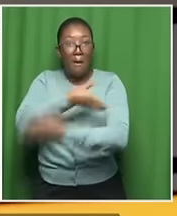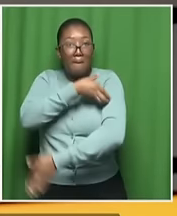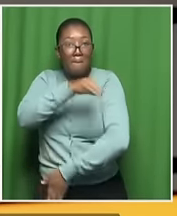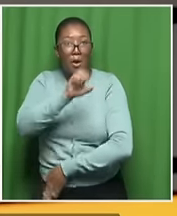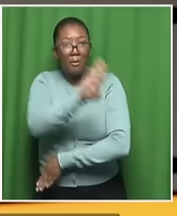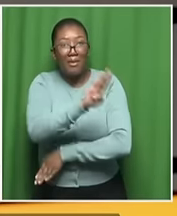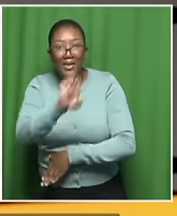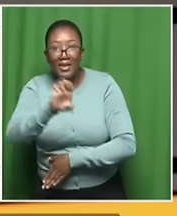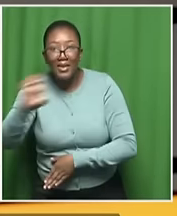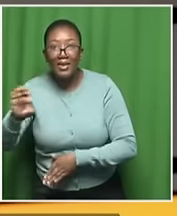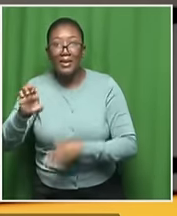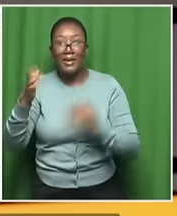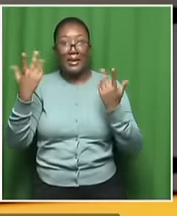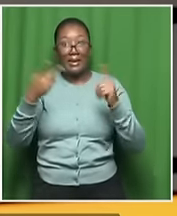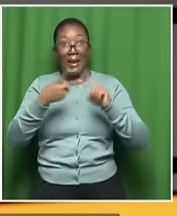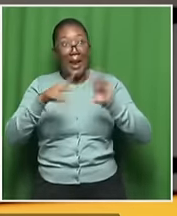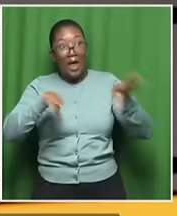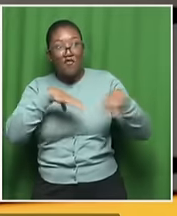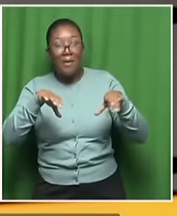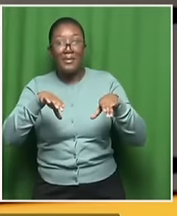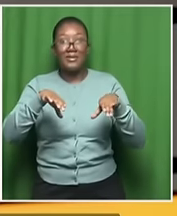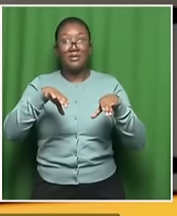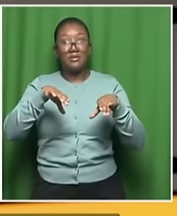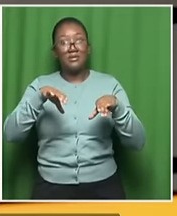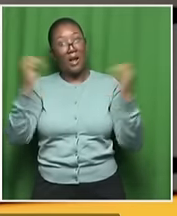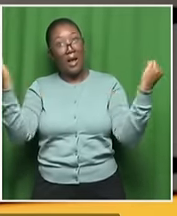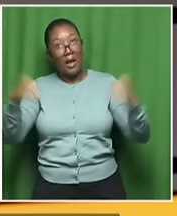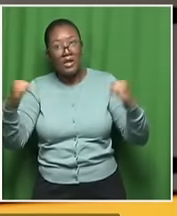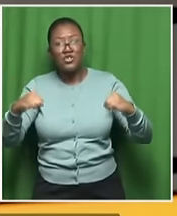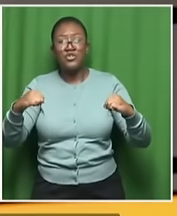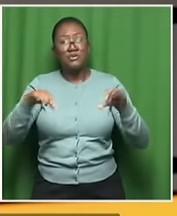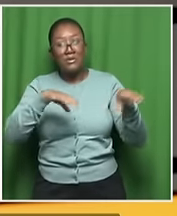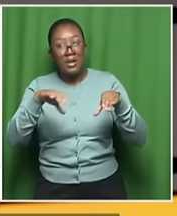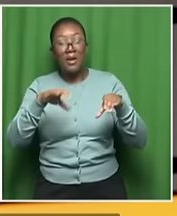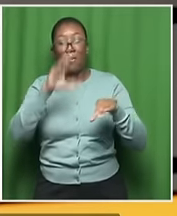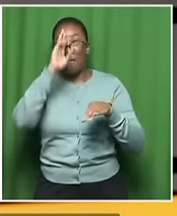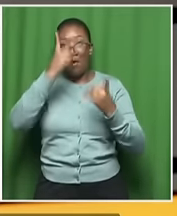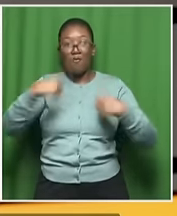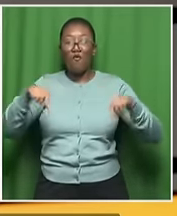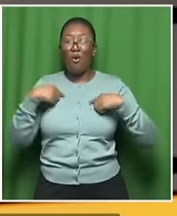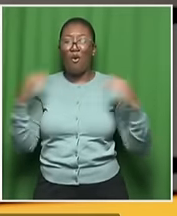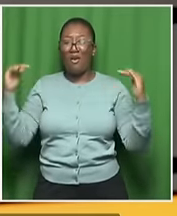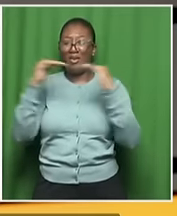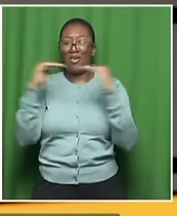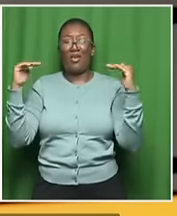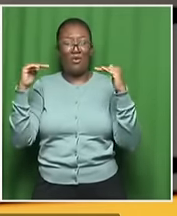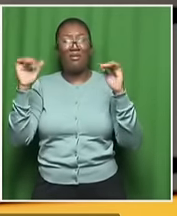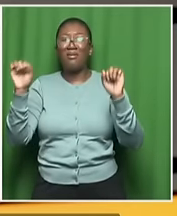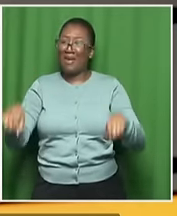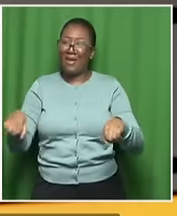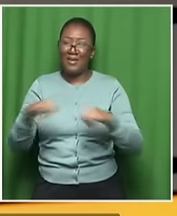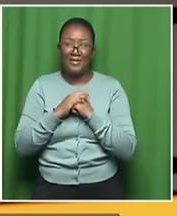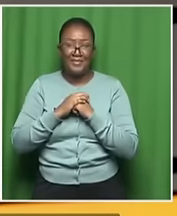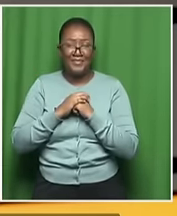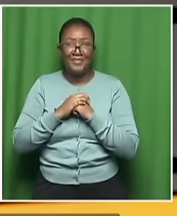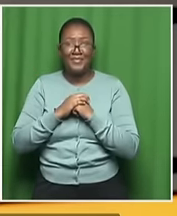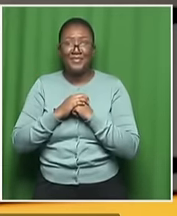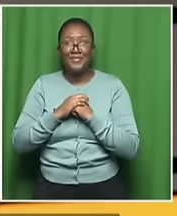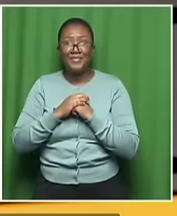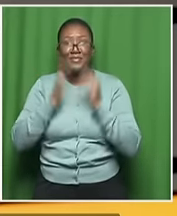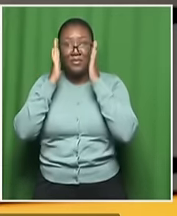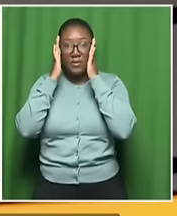affirmative action. Let us all be equal. You can do have, for instance,